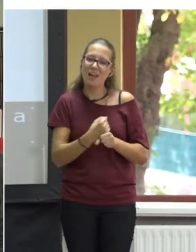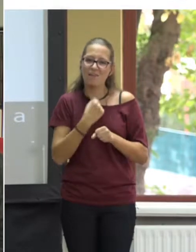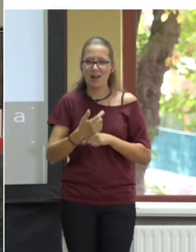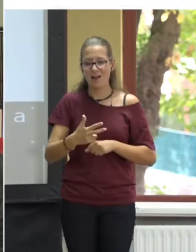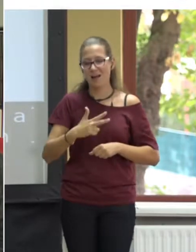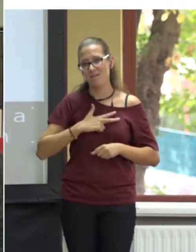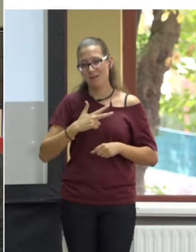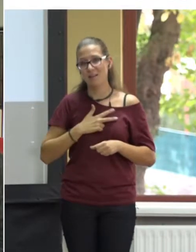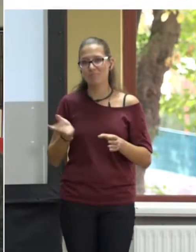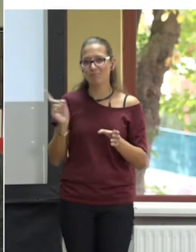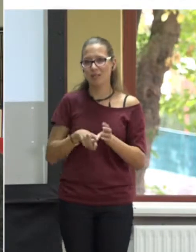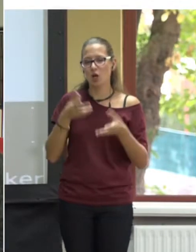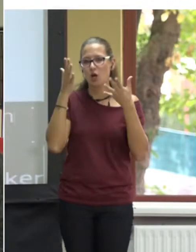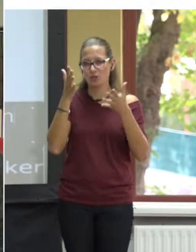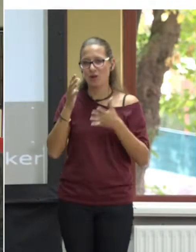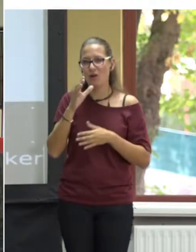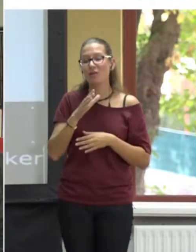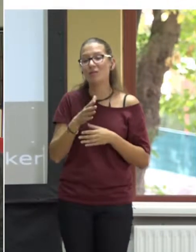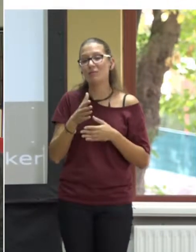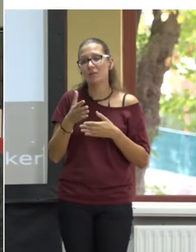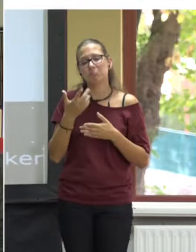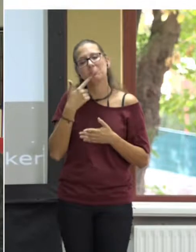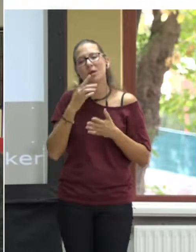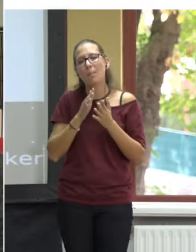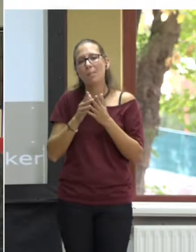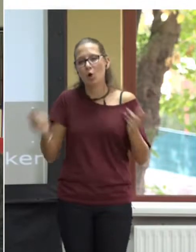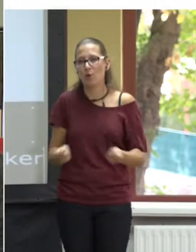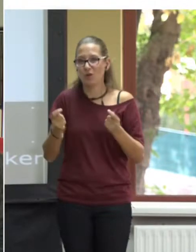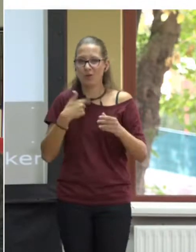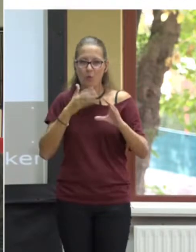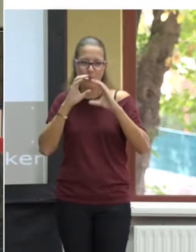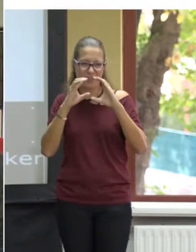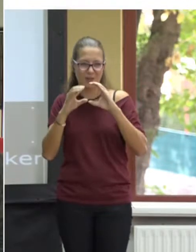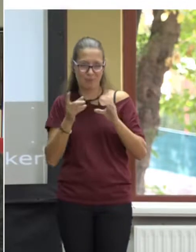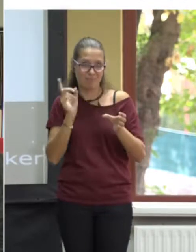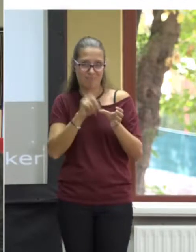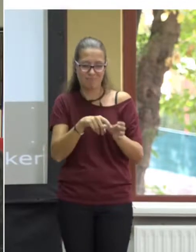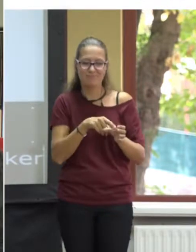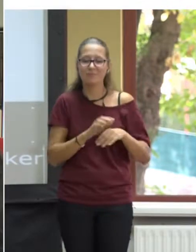Turner. He is a lawyer and he's member of Carpe Vitam Council.